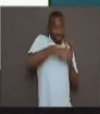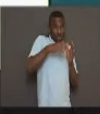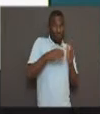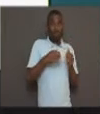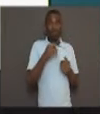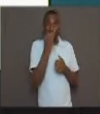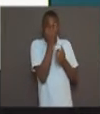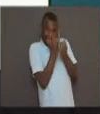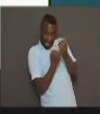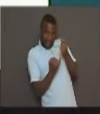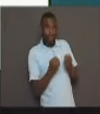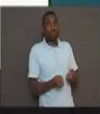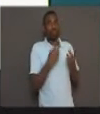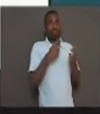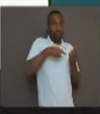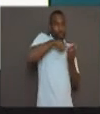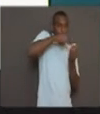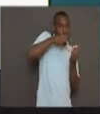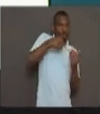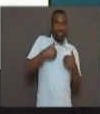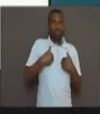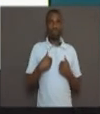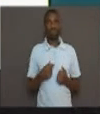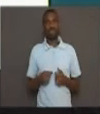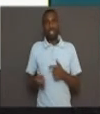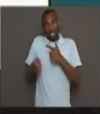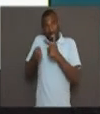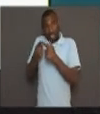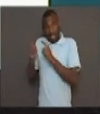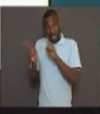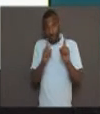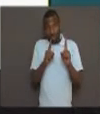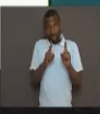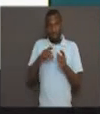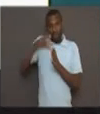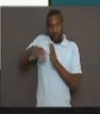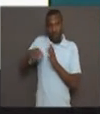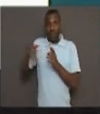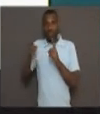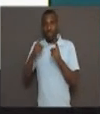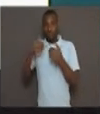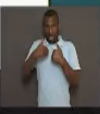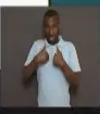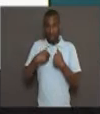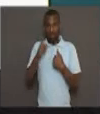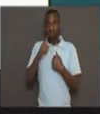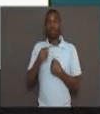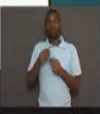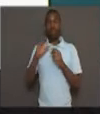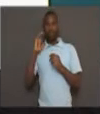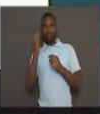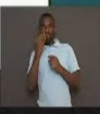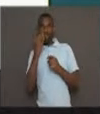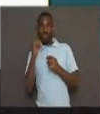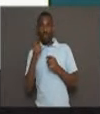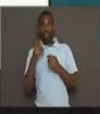with many loops, while the secondary coil is composed of thick wire